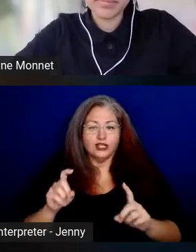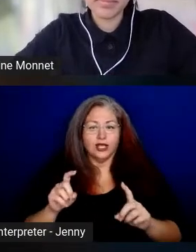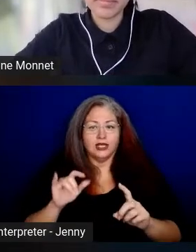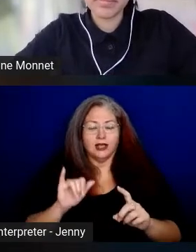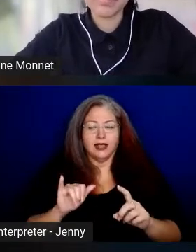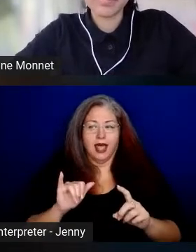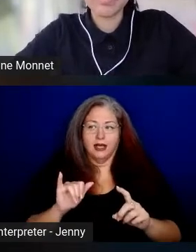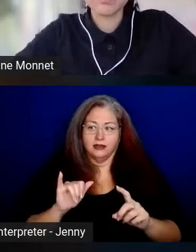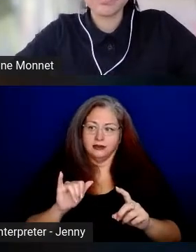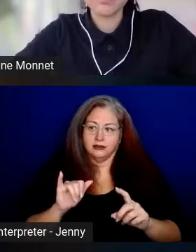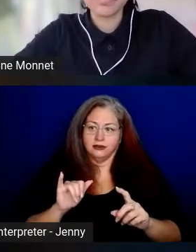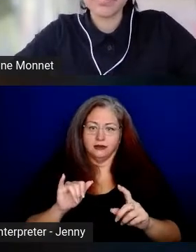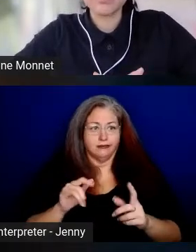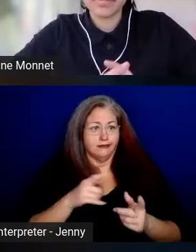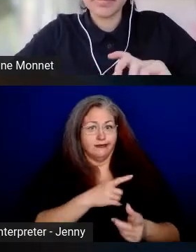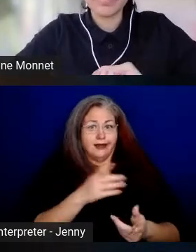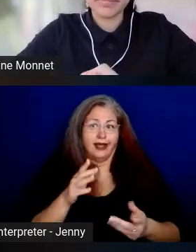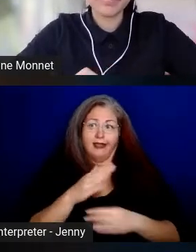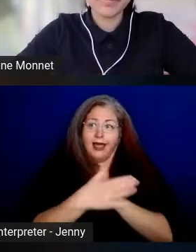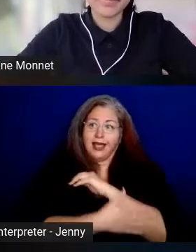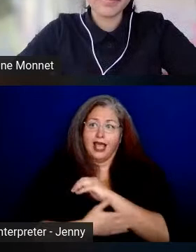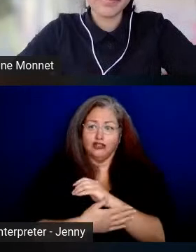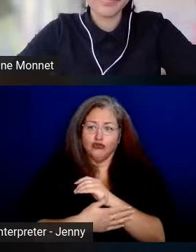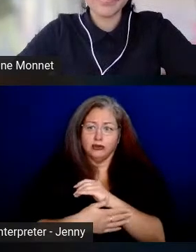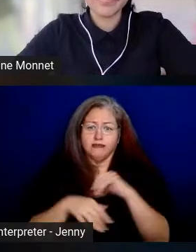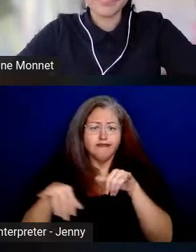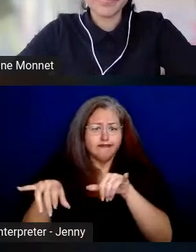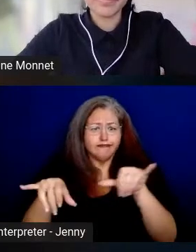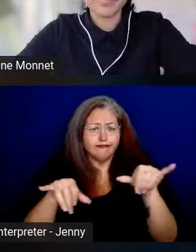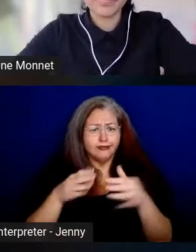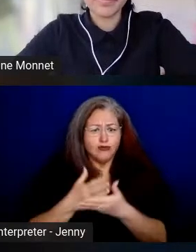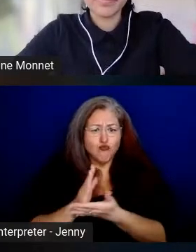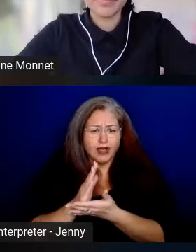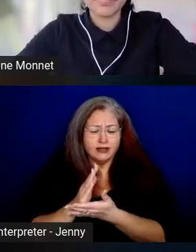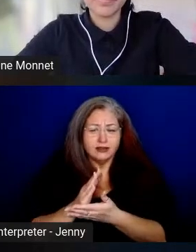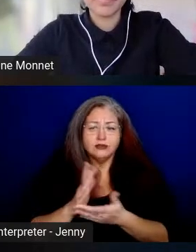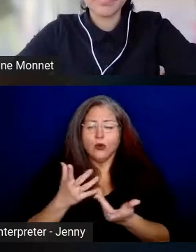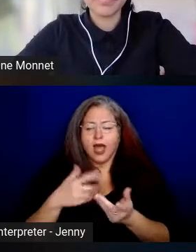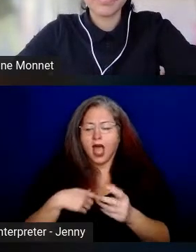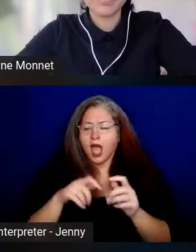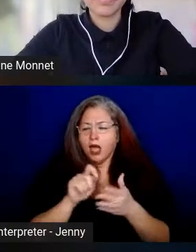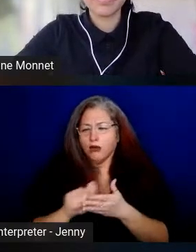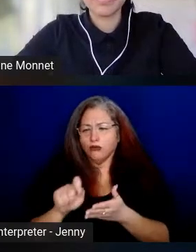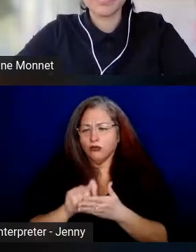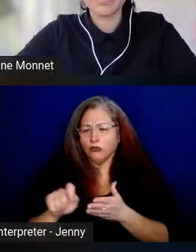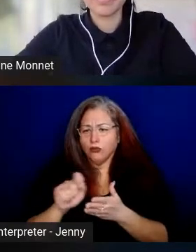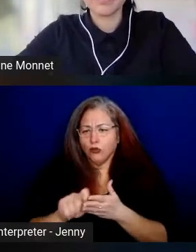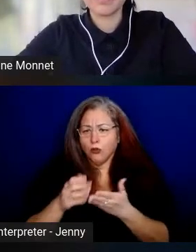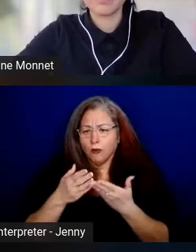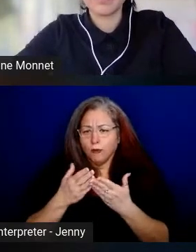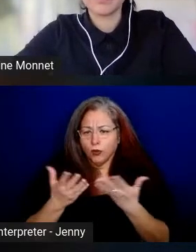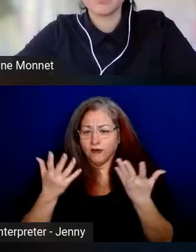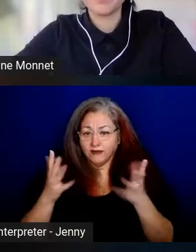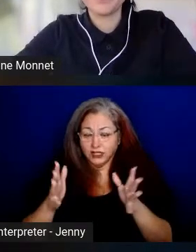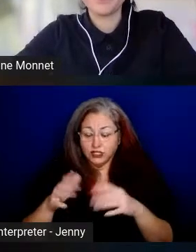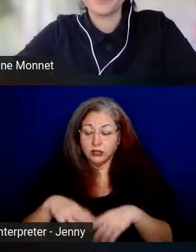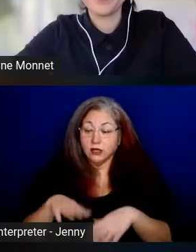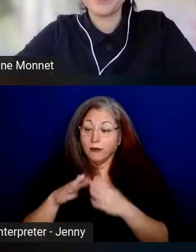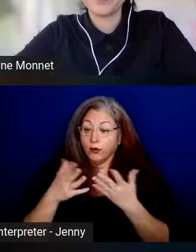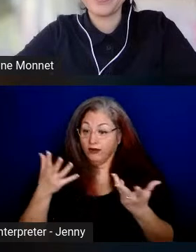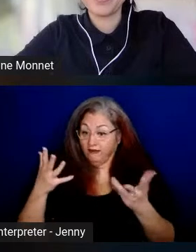right of any other child in this country. So I wrote a book about it. And after the book